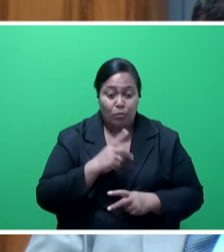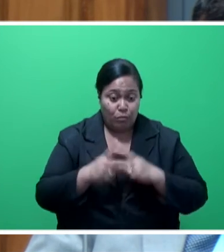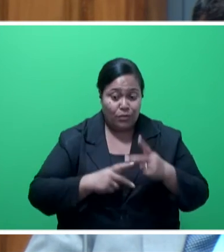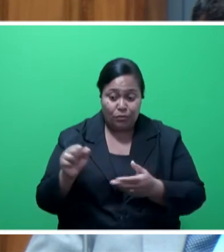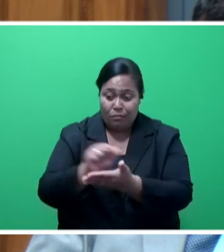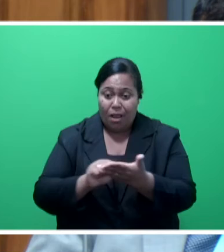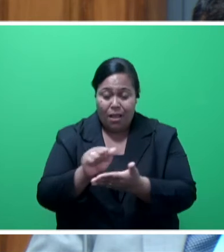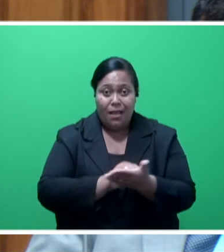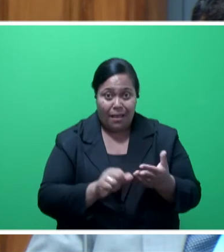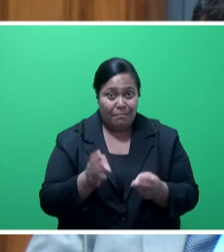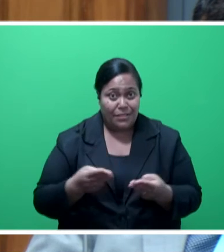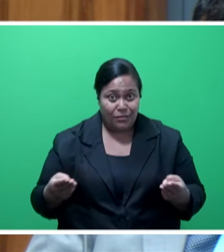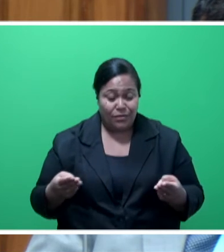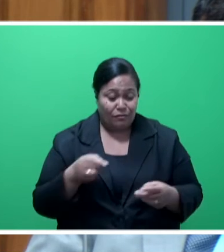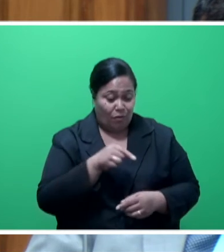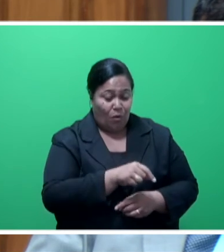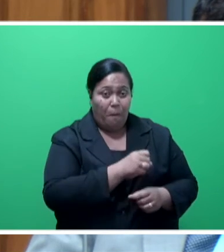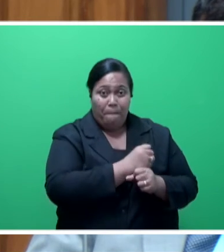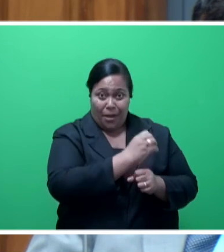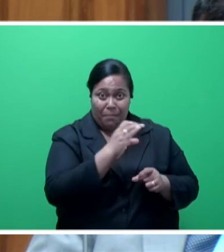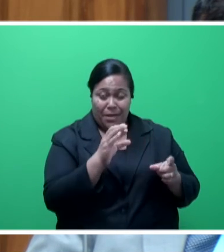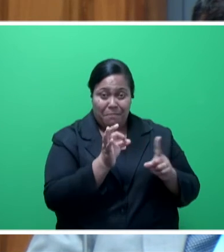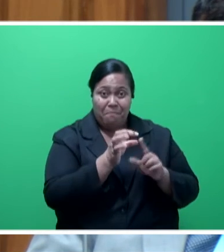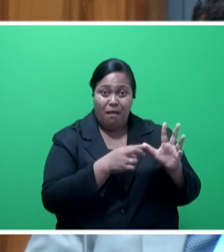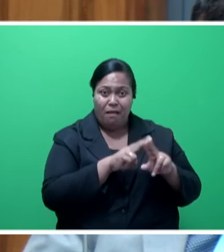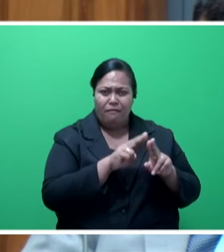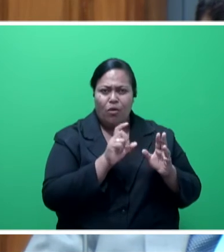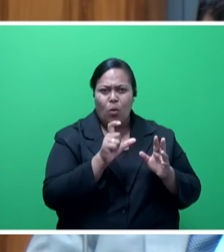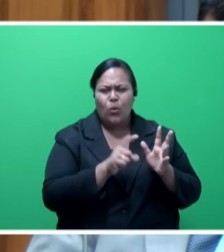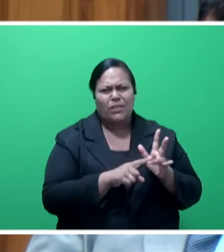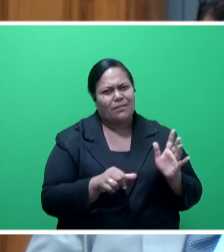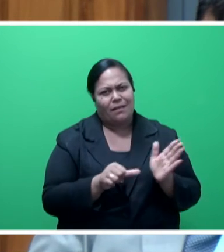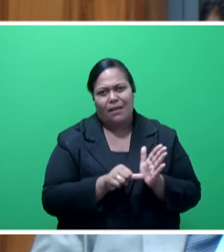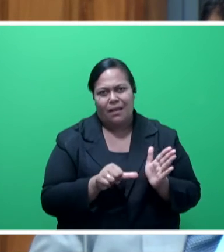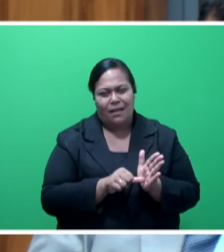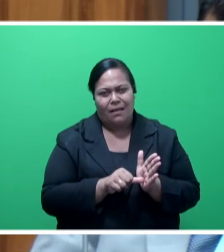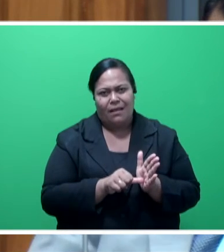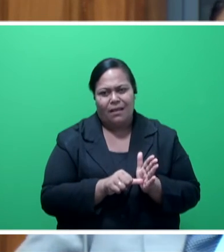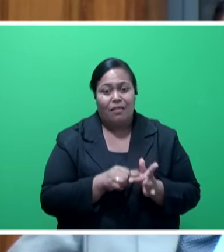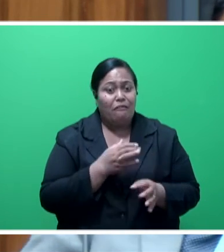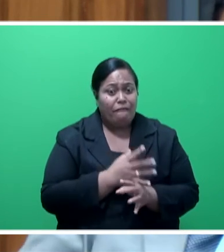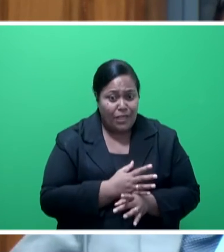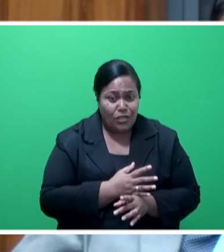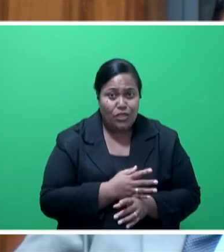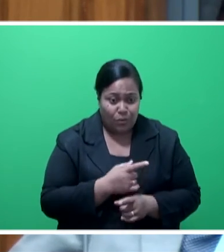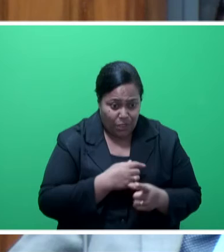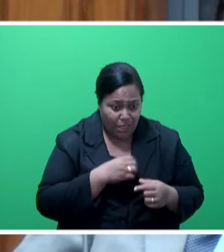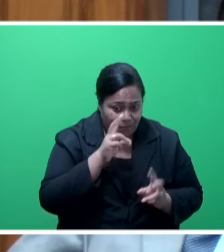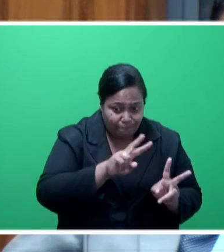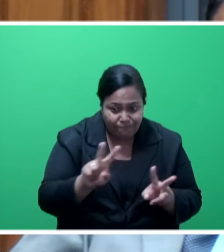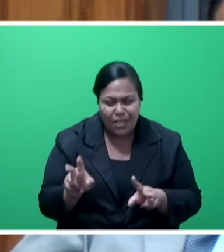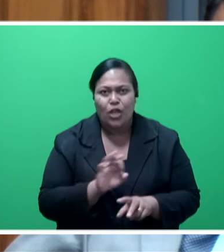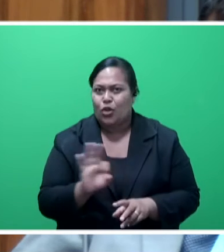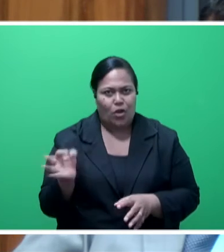for PAFCO is a tough one. For one, the fish that we are looking for to secure is not ours. Through our